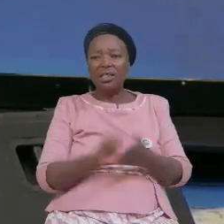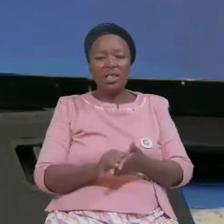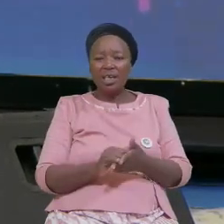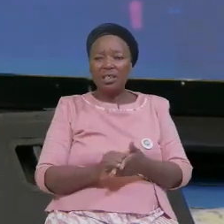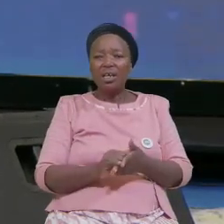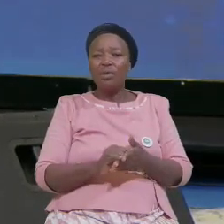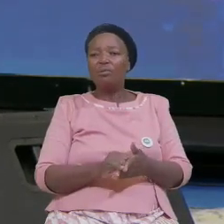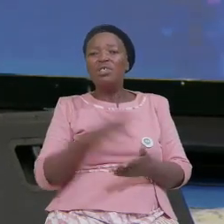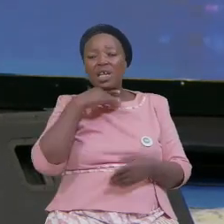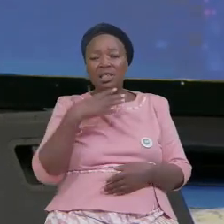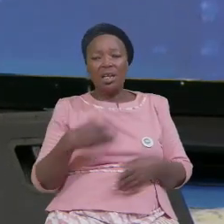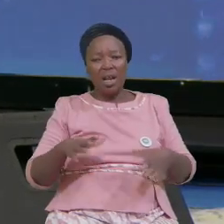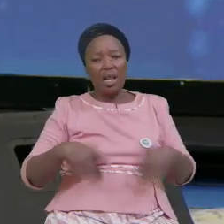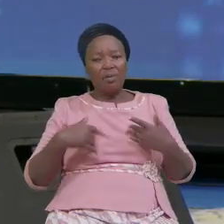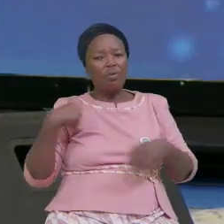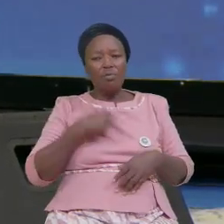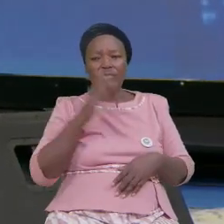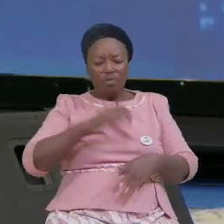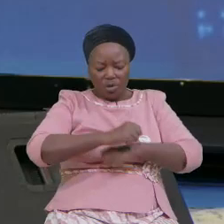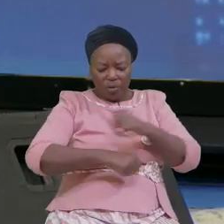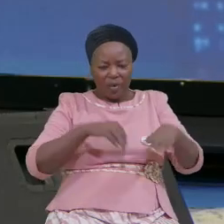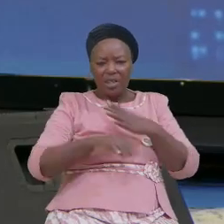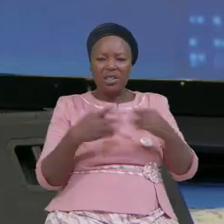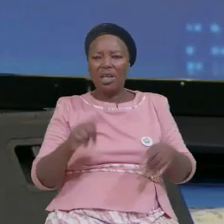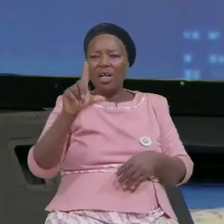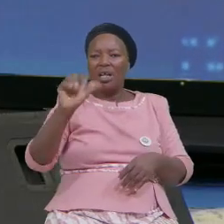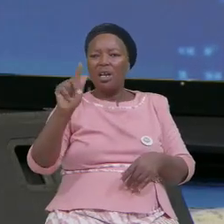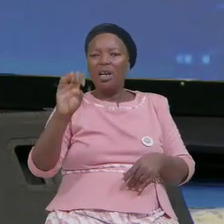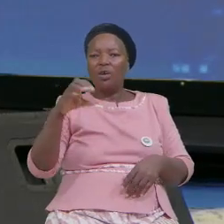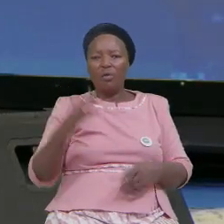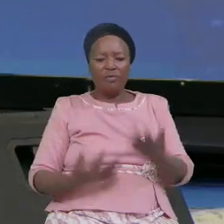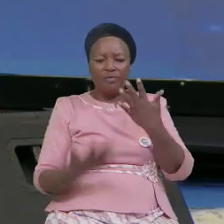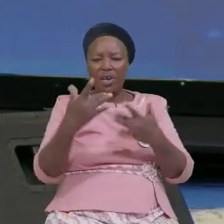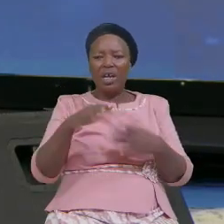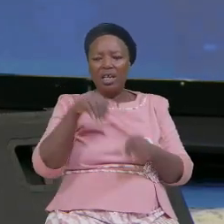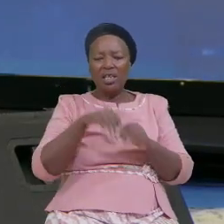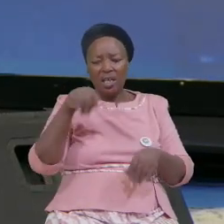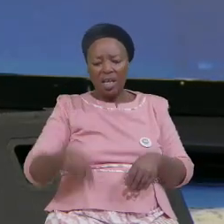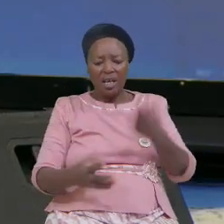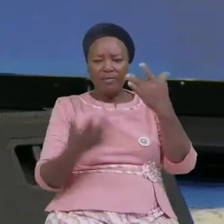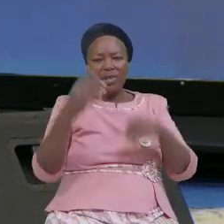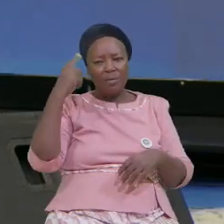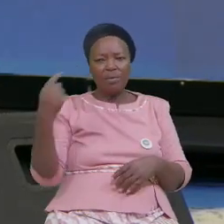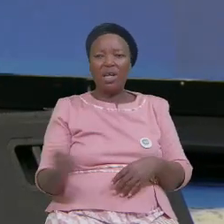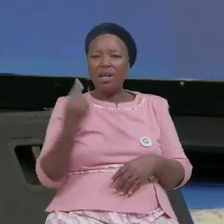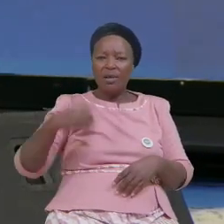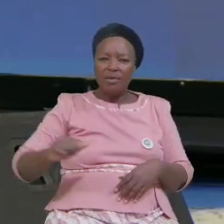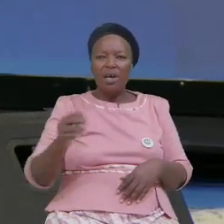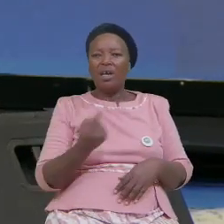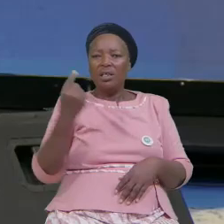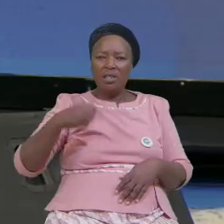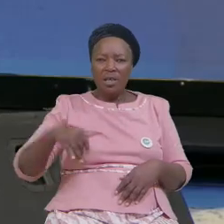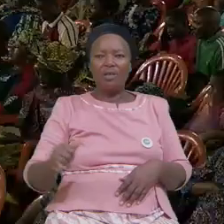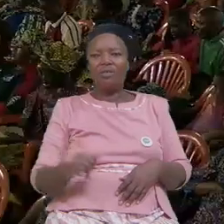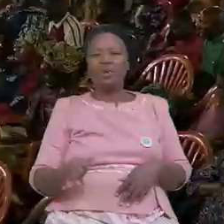will suffer in the lake of fire, in hell fire forever and ever, God forbid,